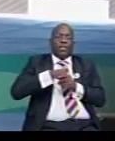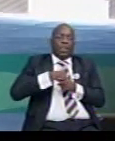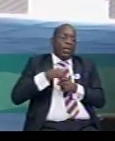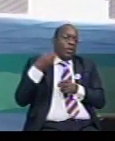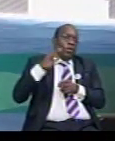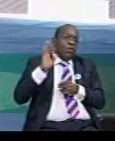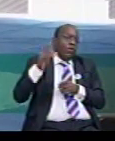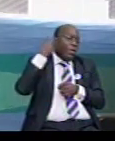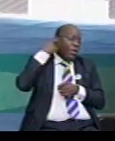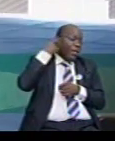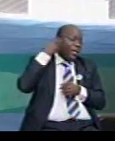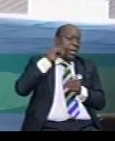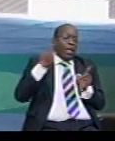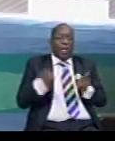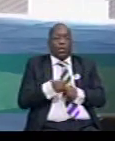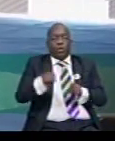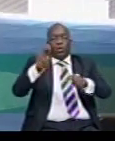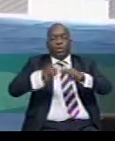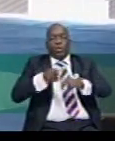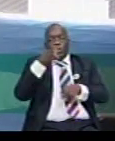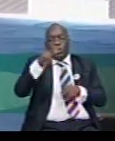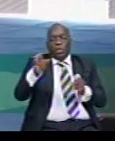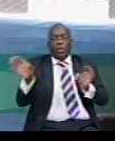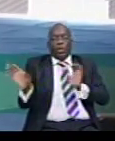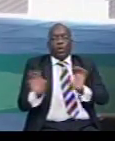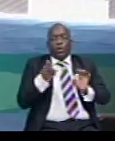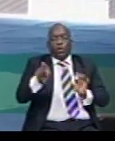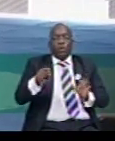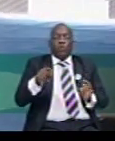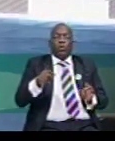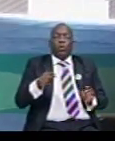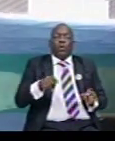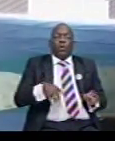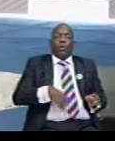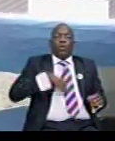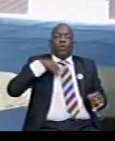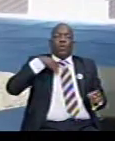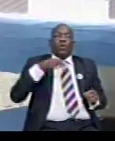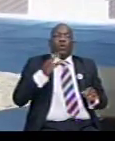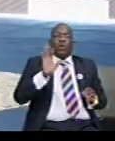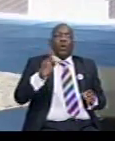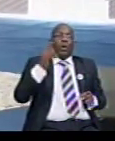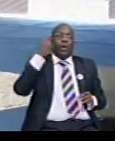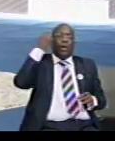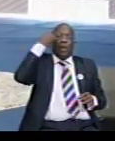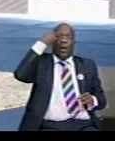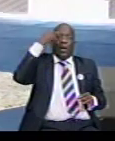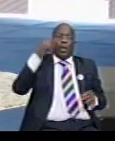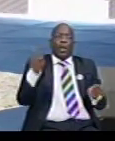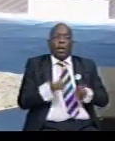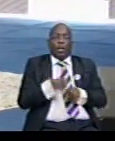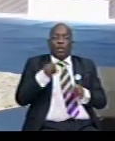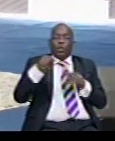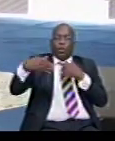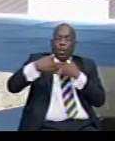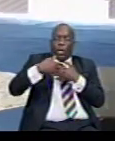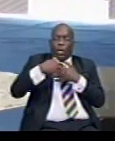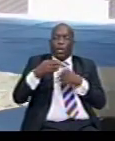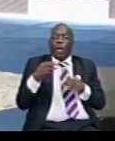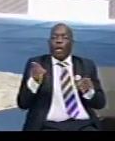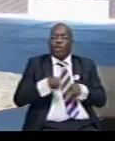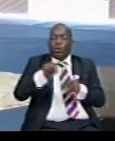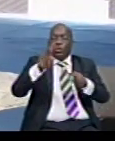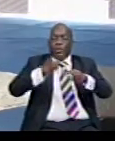are sitting down there? Do you feel your retina at the back of your eyeballs as you are there? No.